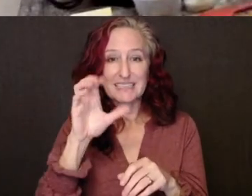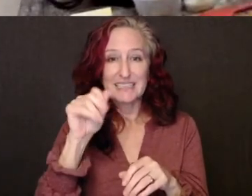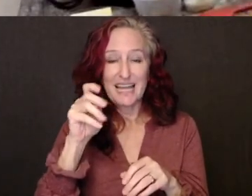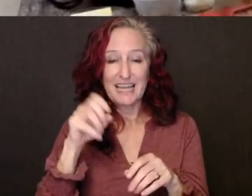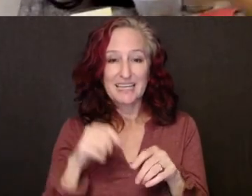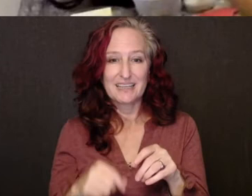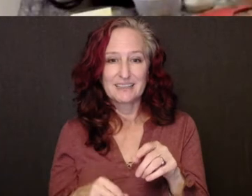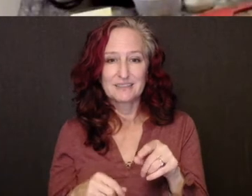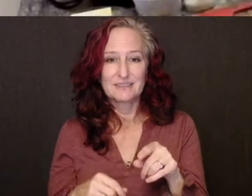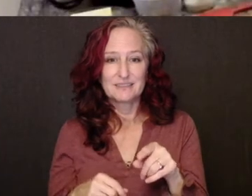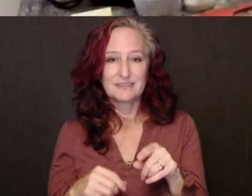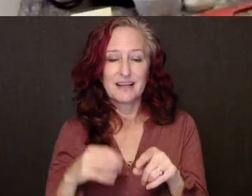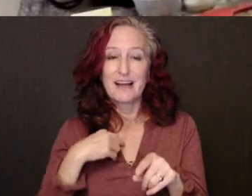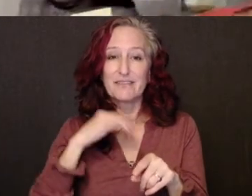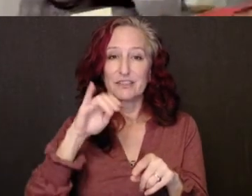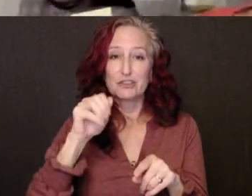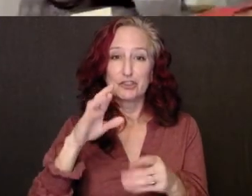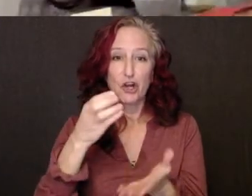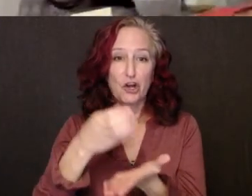with the apple corer,